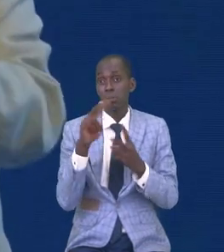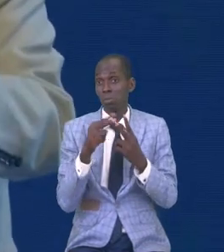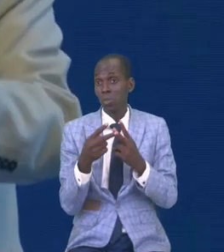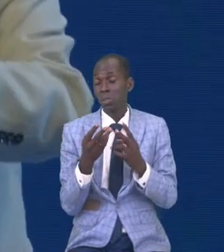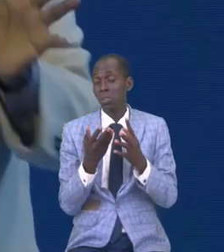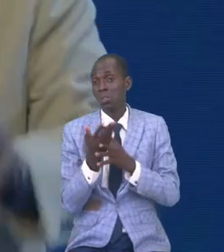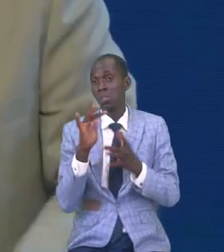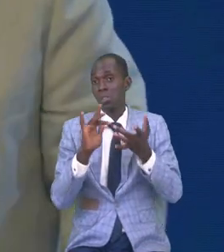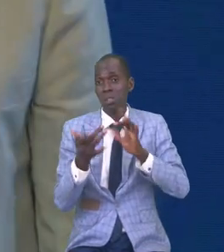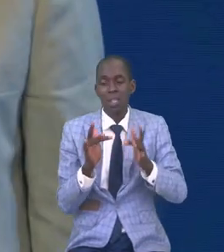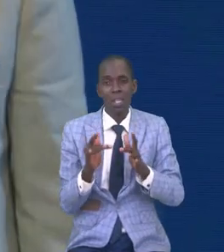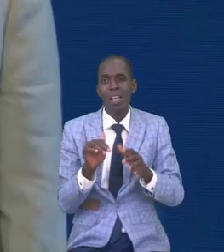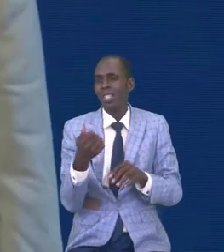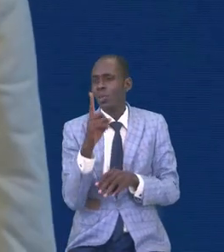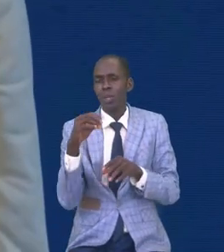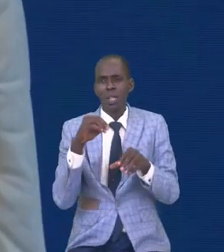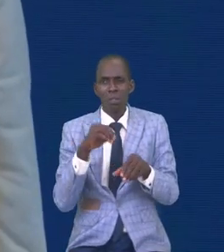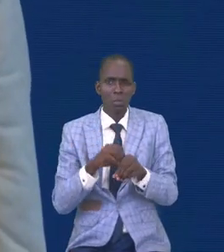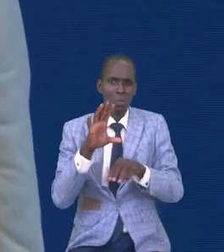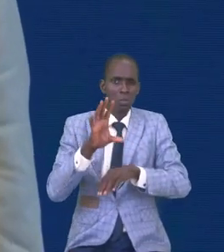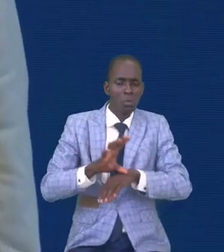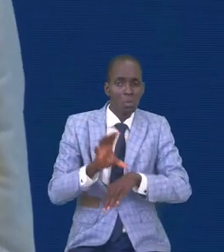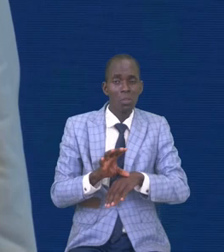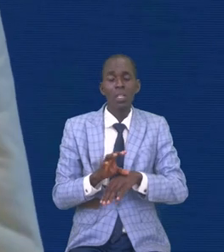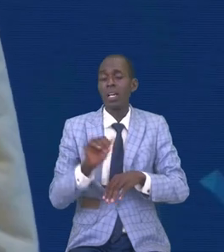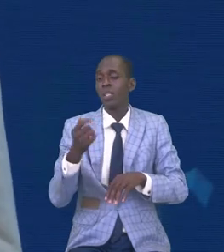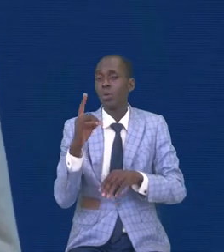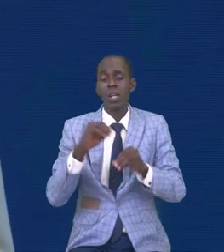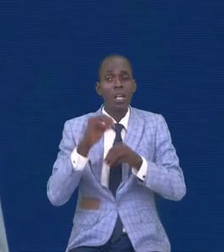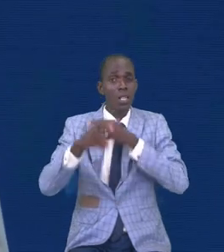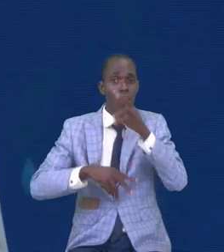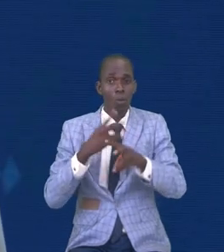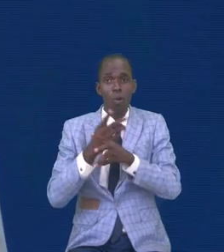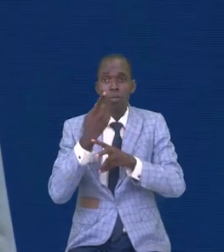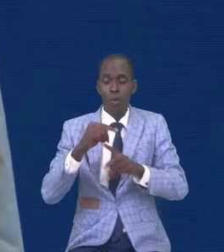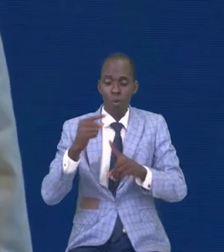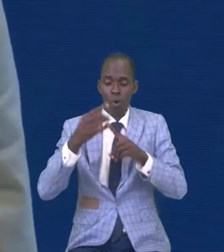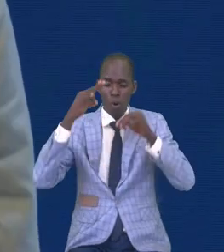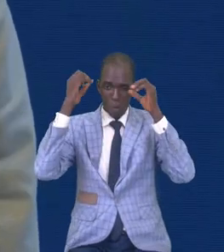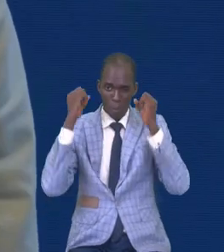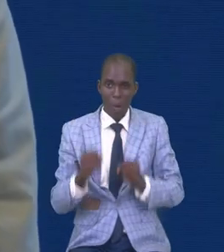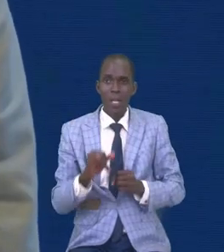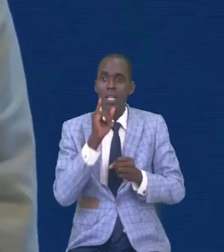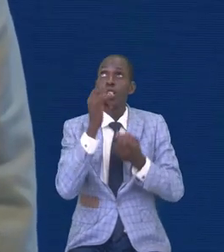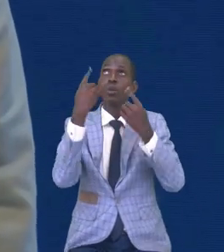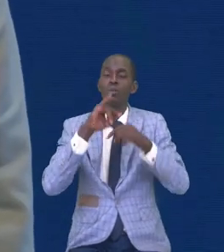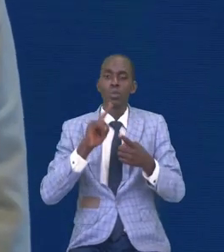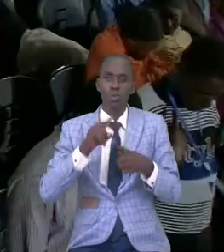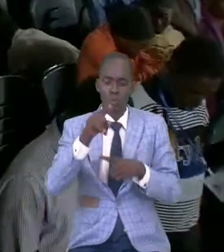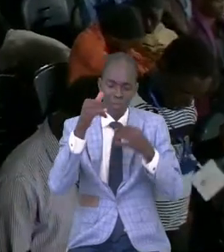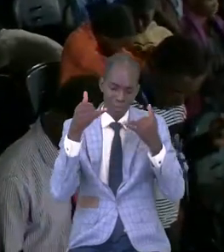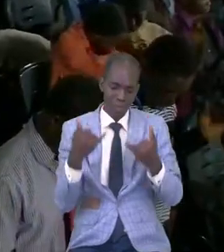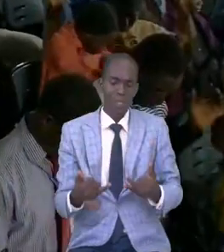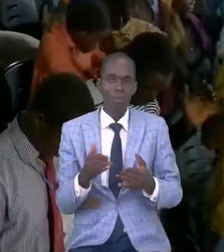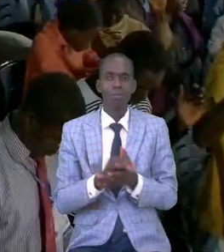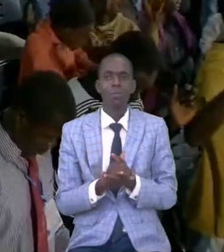any congregation, anywhere in the world, the word of power is coming to you right now.